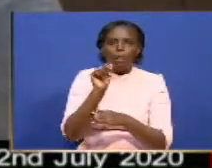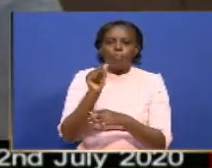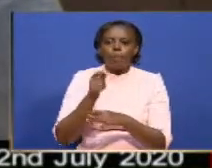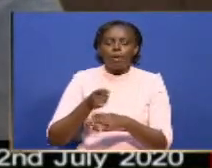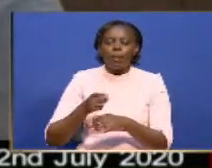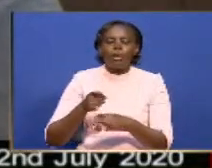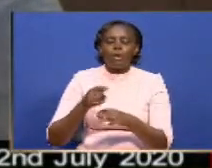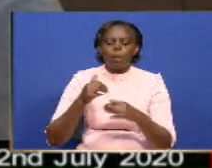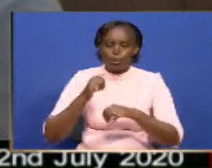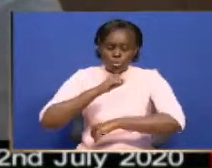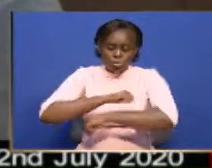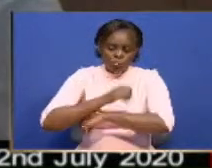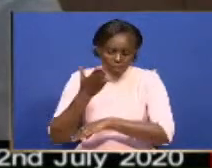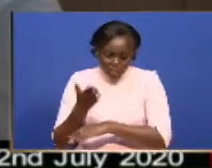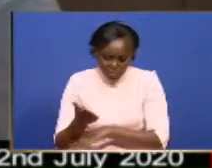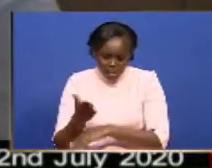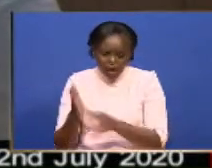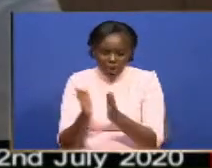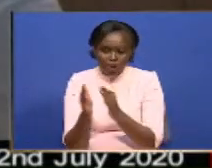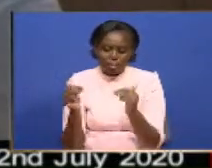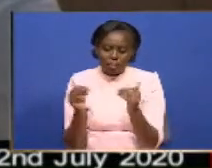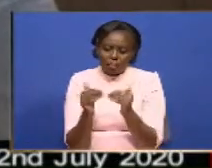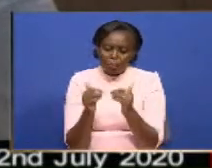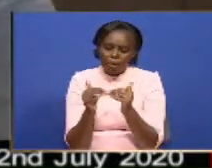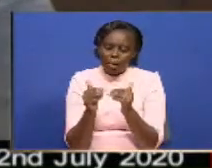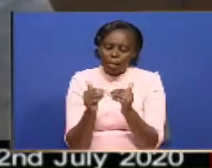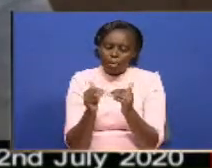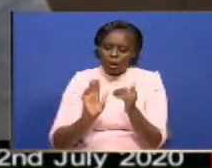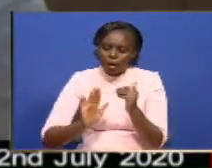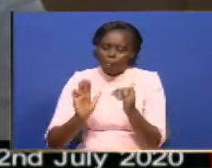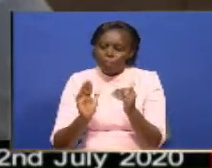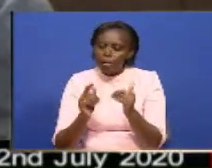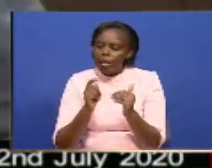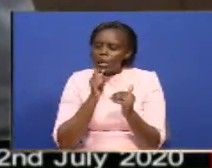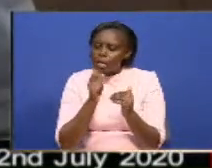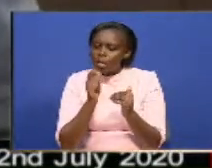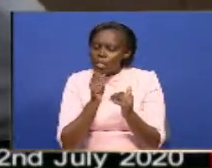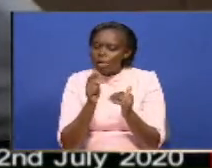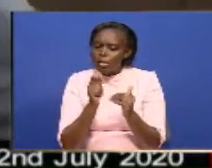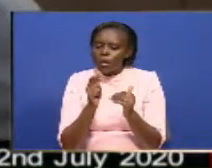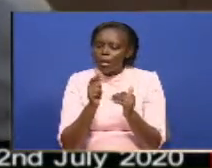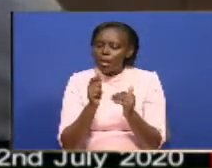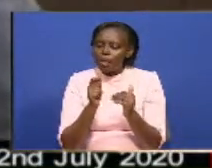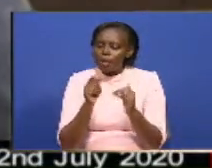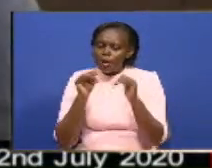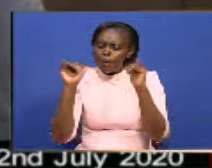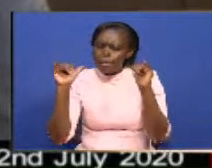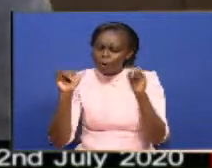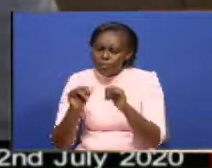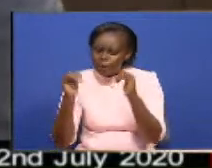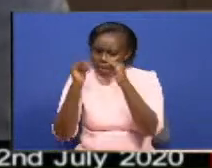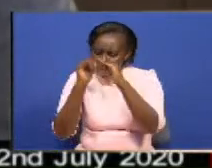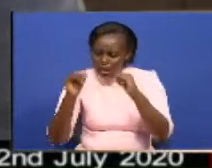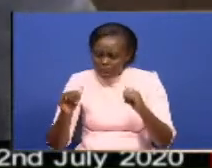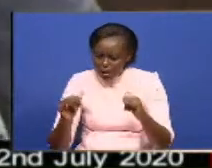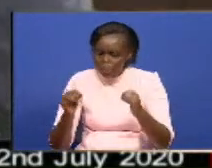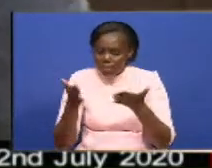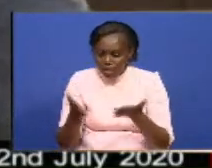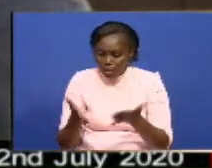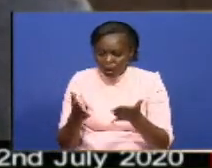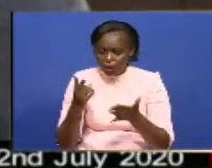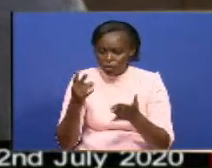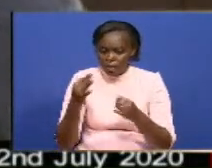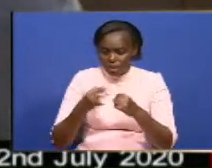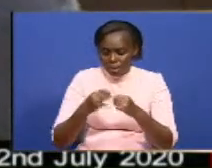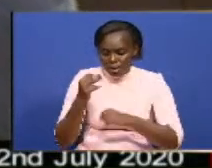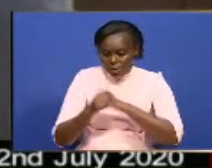there, and we met him and he gave a testimony. He remained in the camp and he was now 28